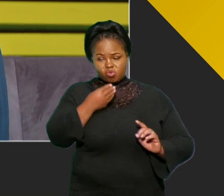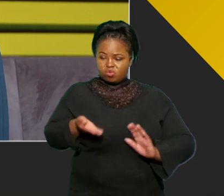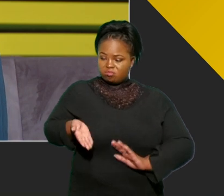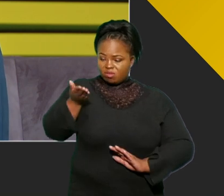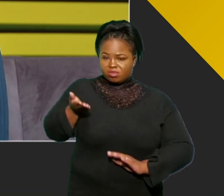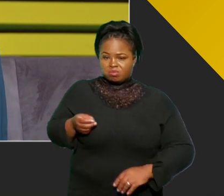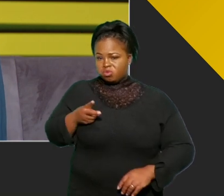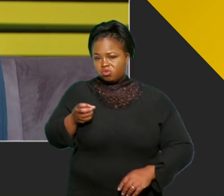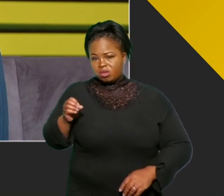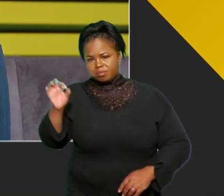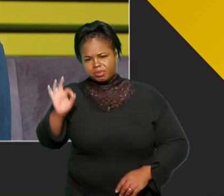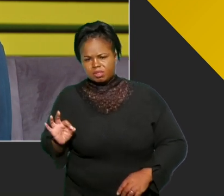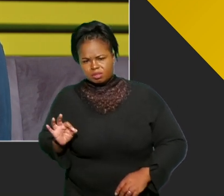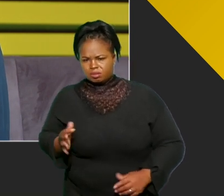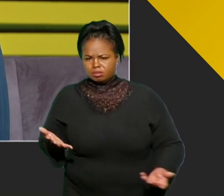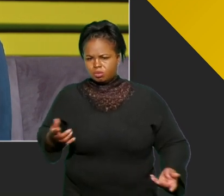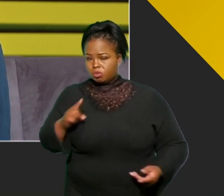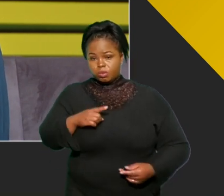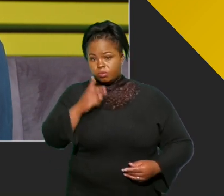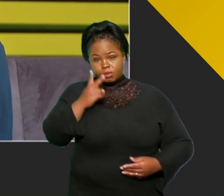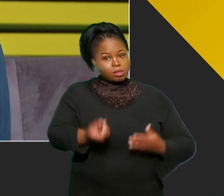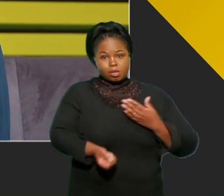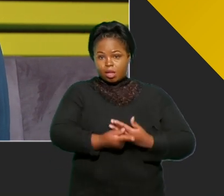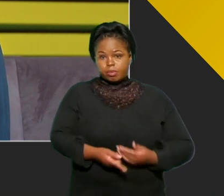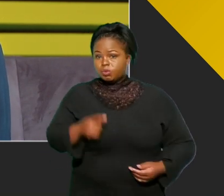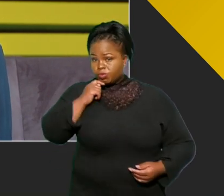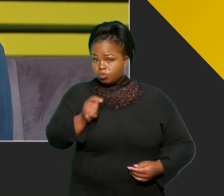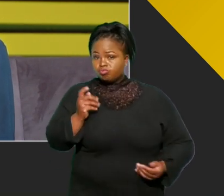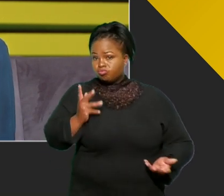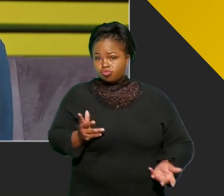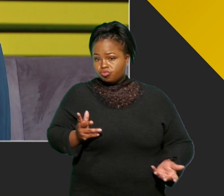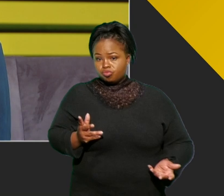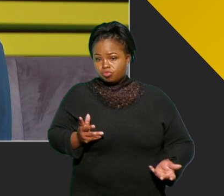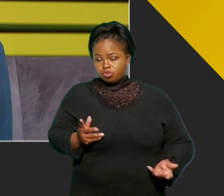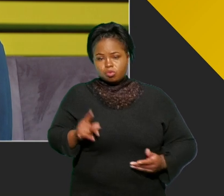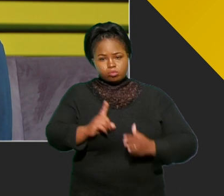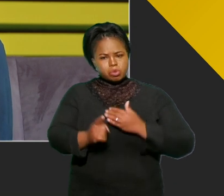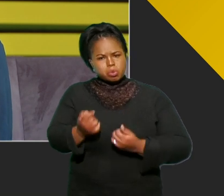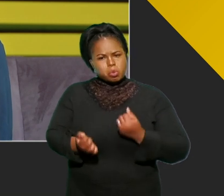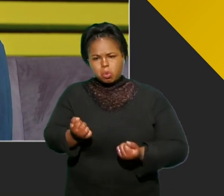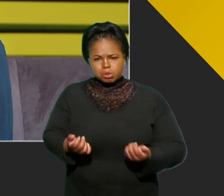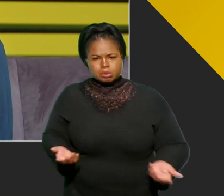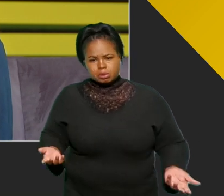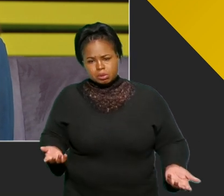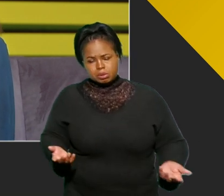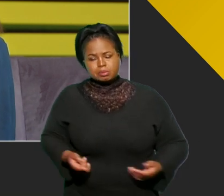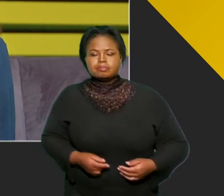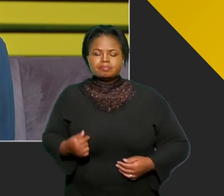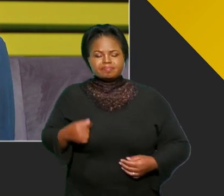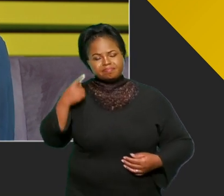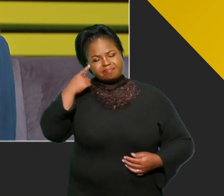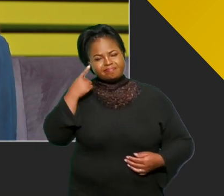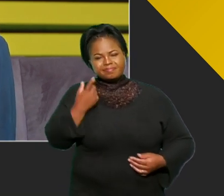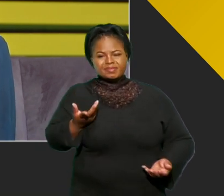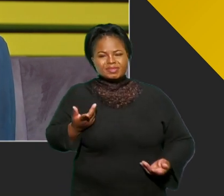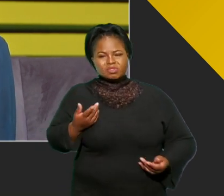your rent by 200%, which is something we've seen in actual cases 100%. That have gone to court. So I think